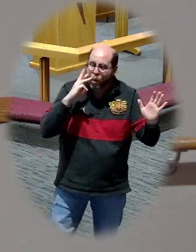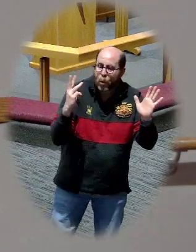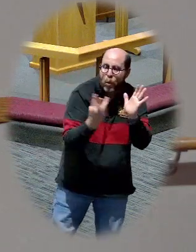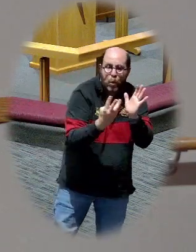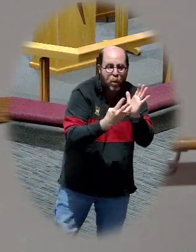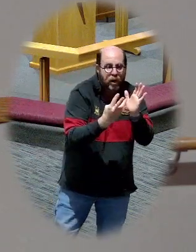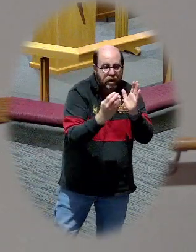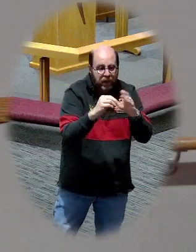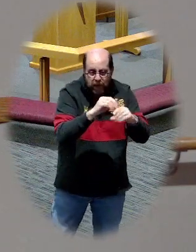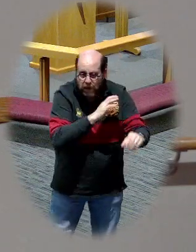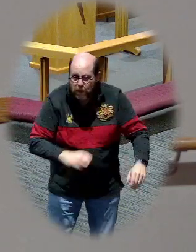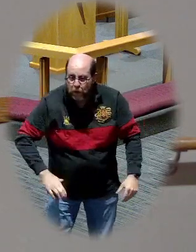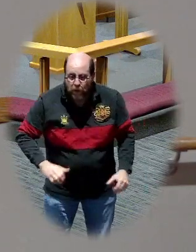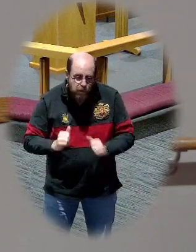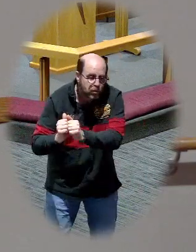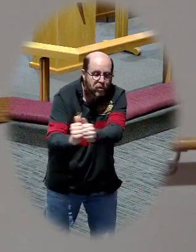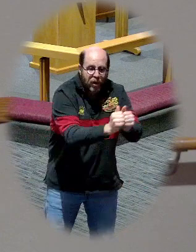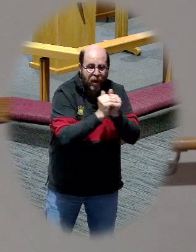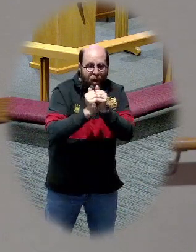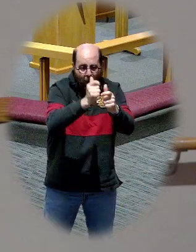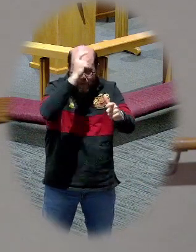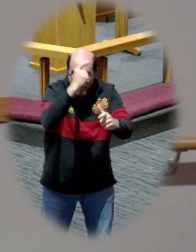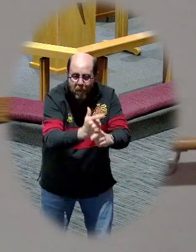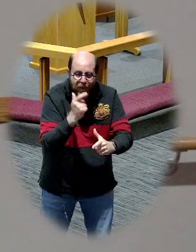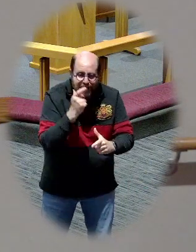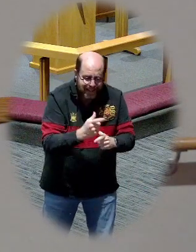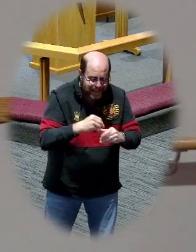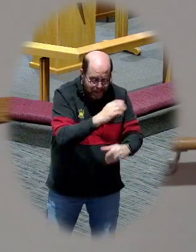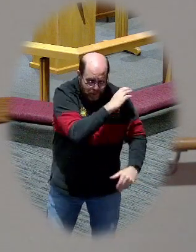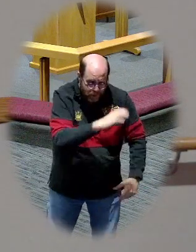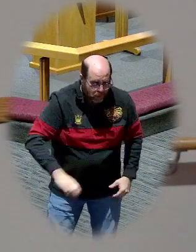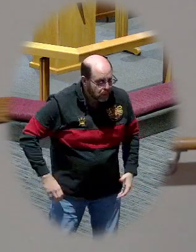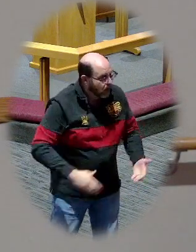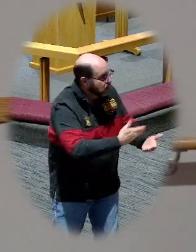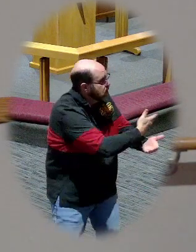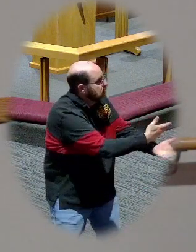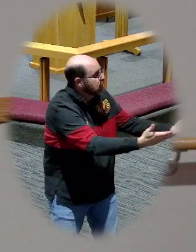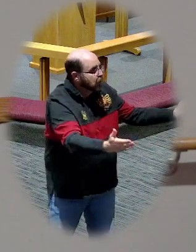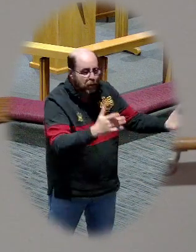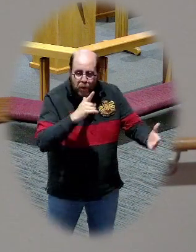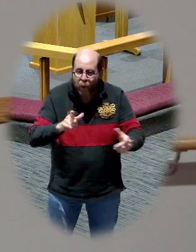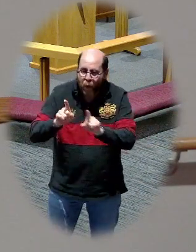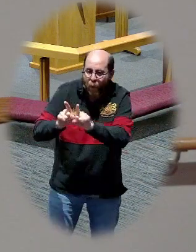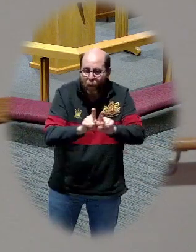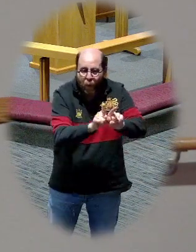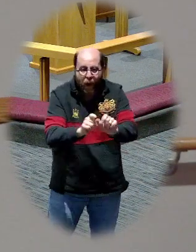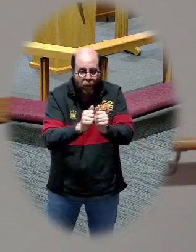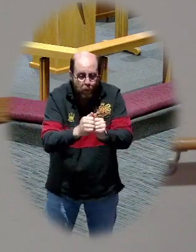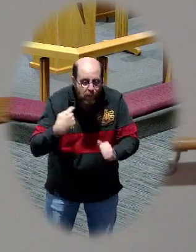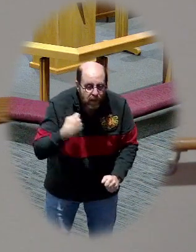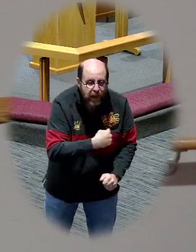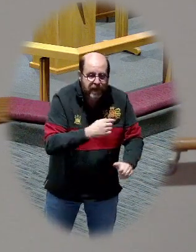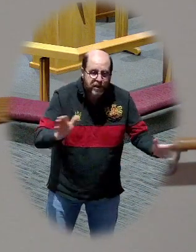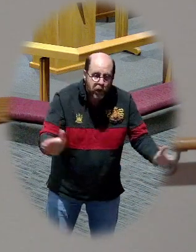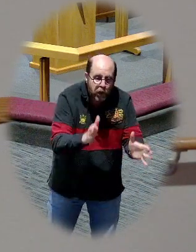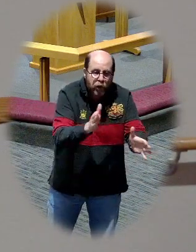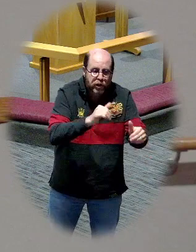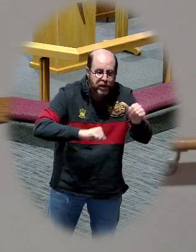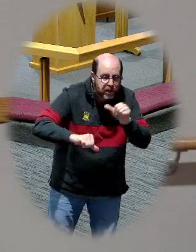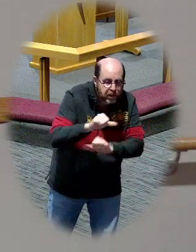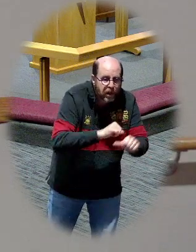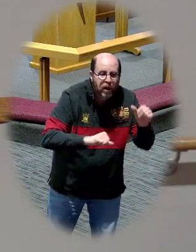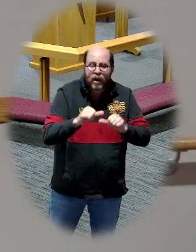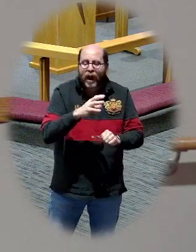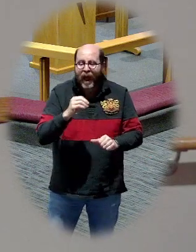witnesses as we do it. Brothers and sisters in Christ who walk alongside us, with us, encouraging us,